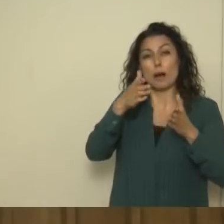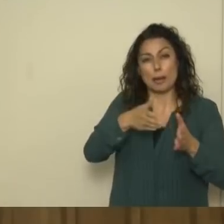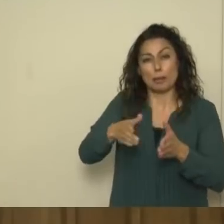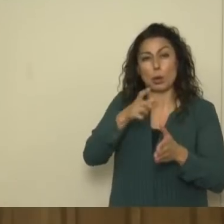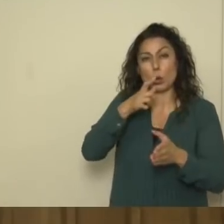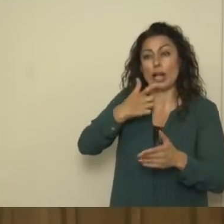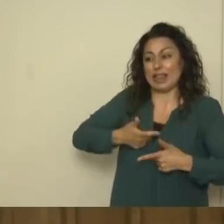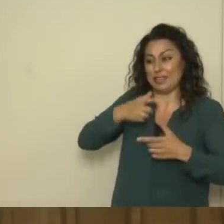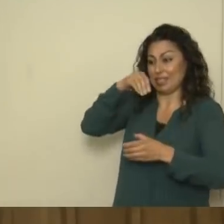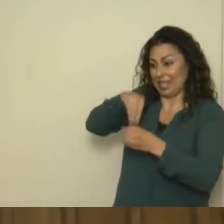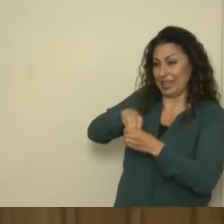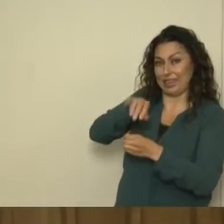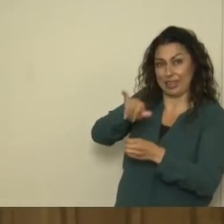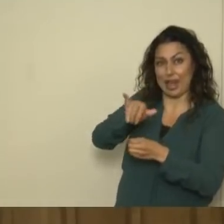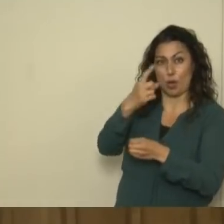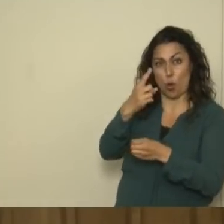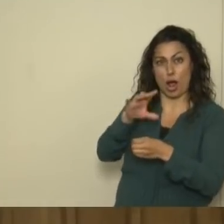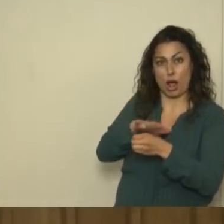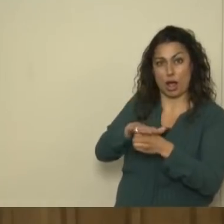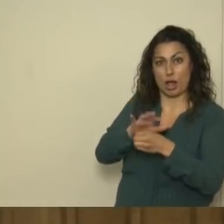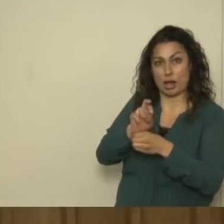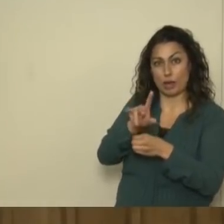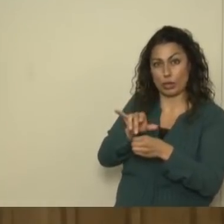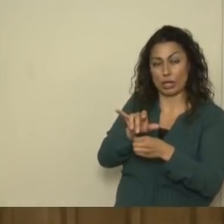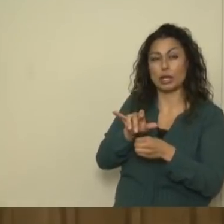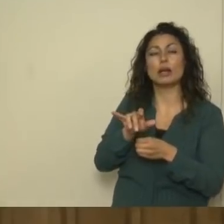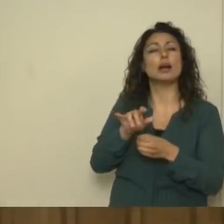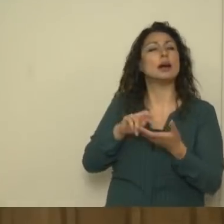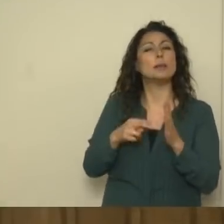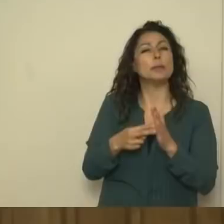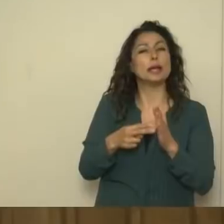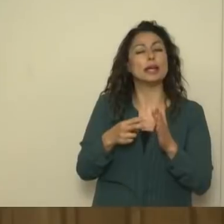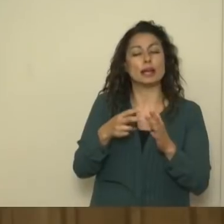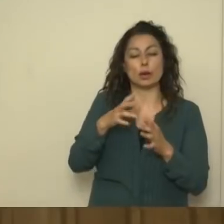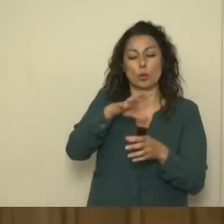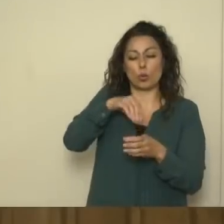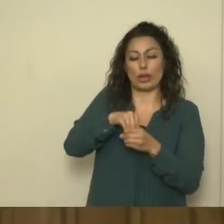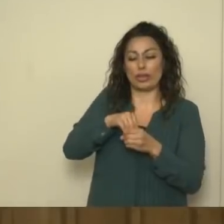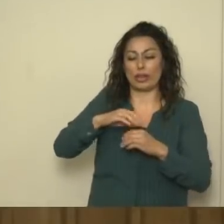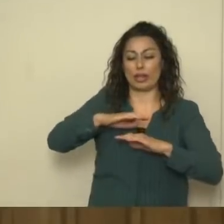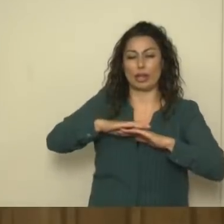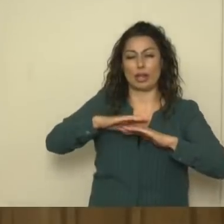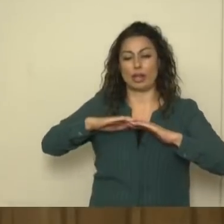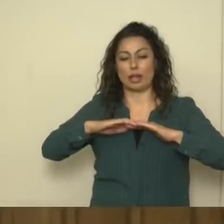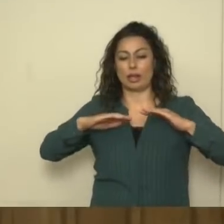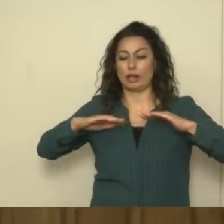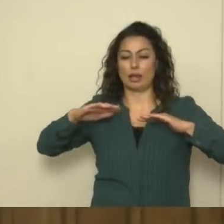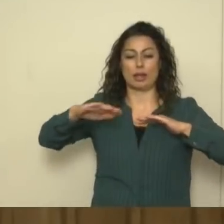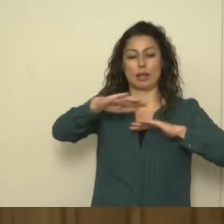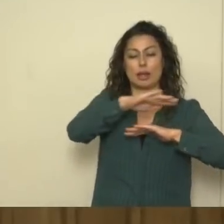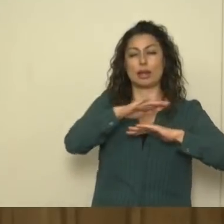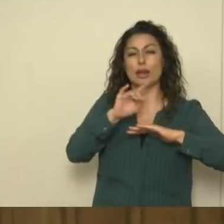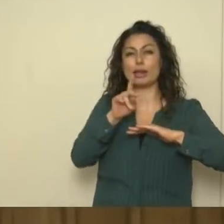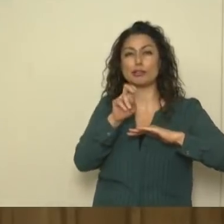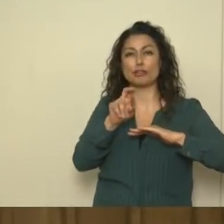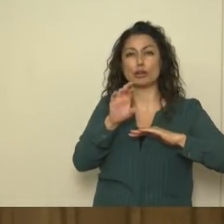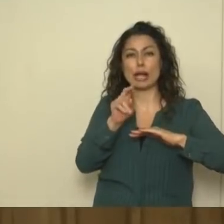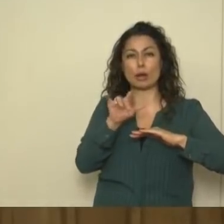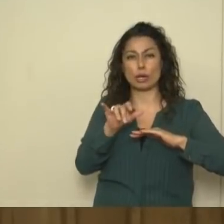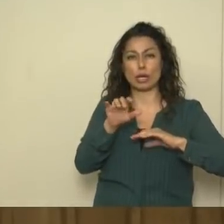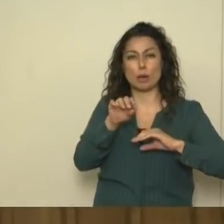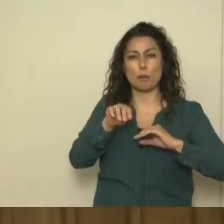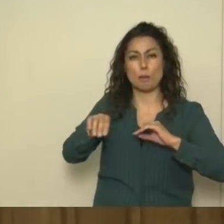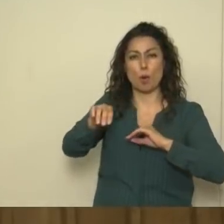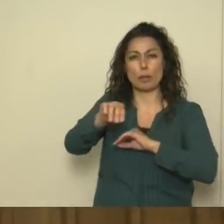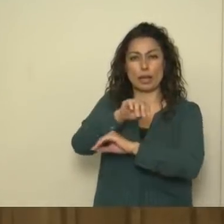in that county. And so there's a tremendous amount of inter-county mobility in New Mexico, and that's, I mean, if